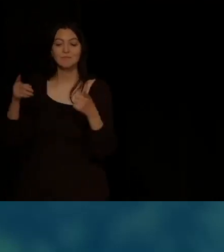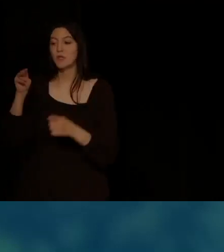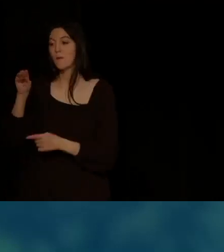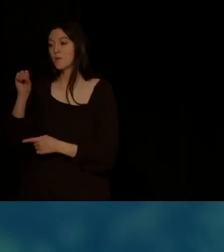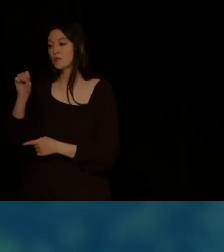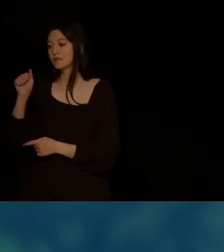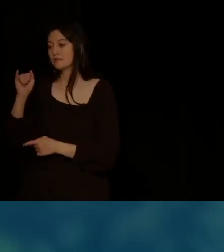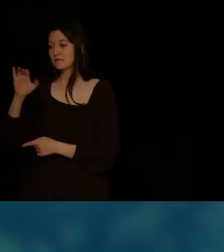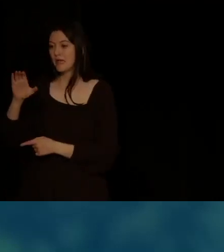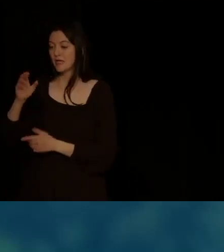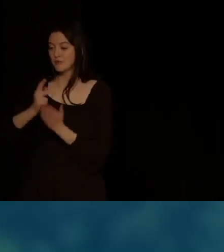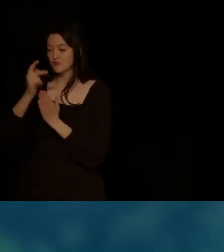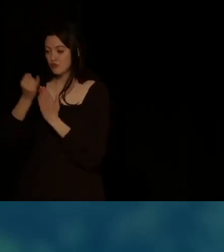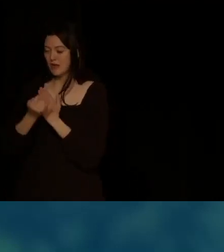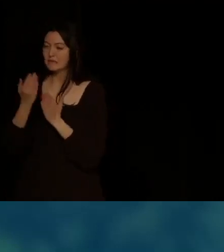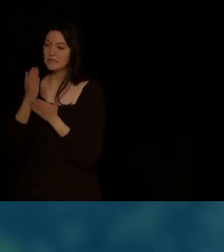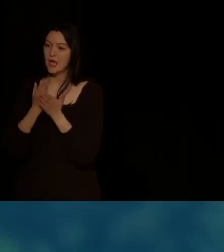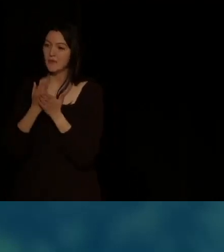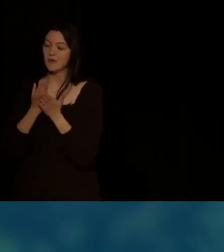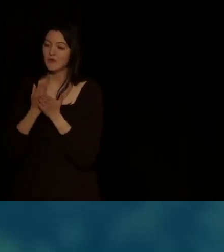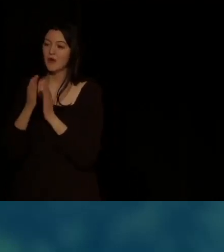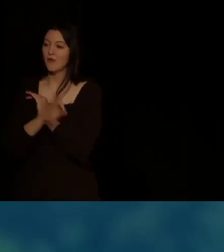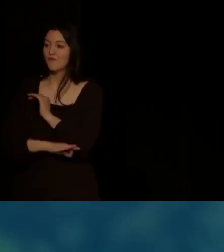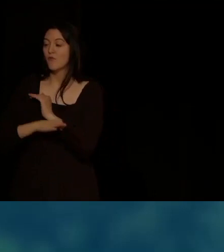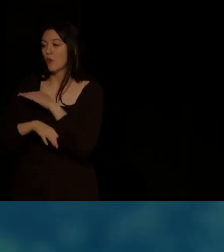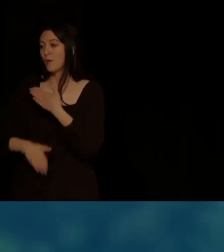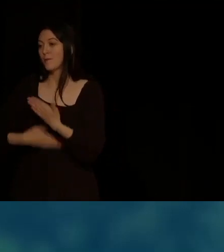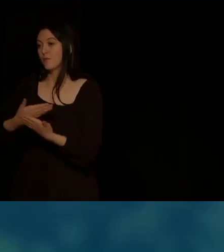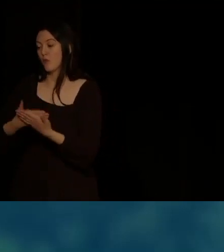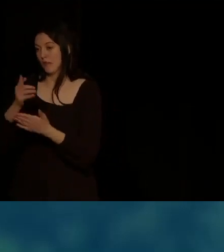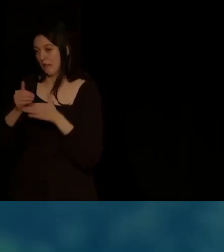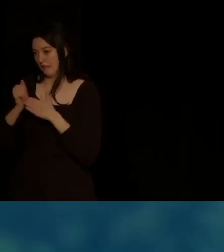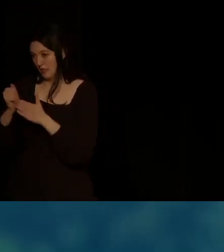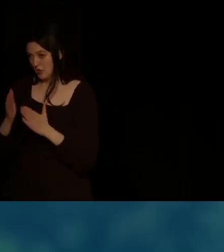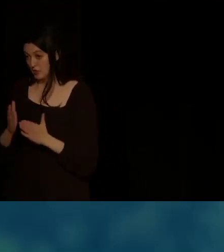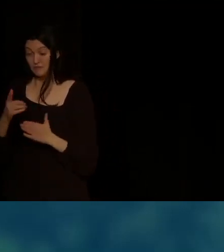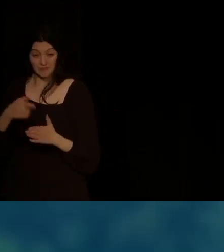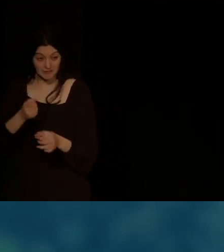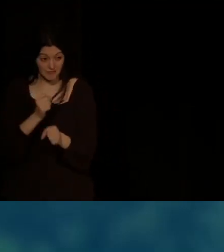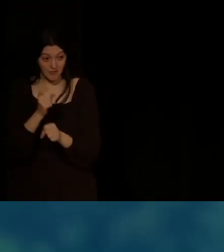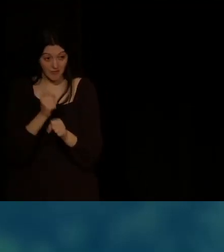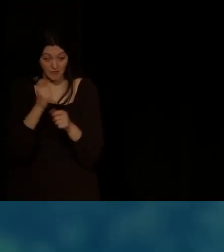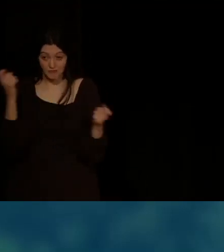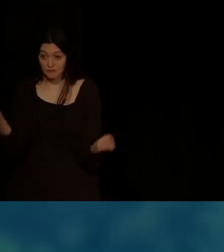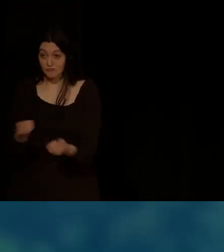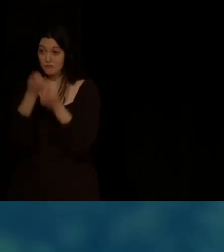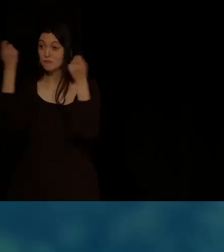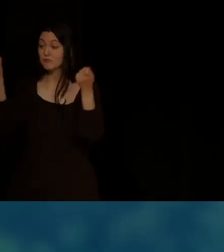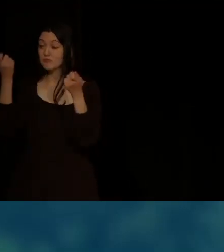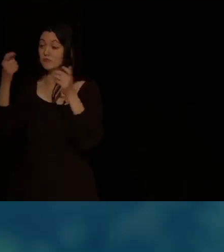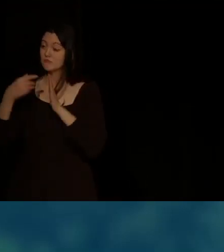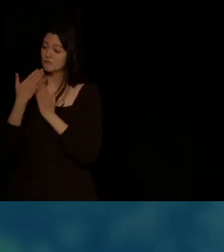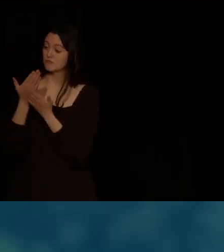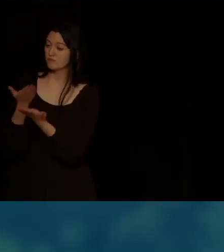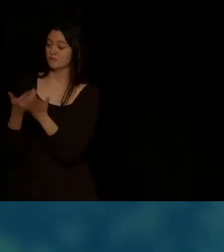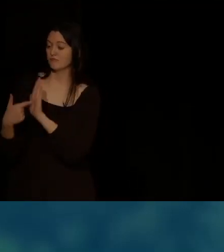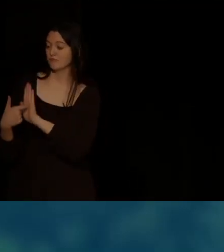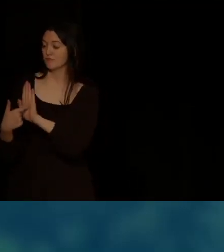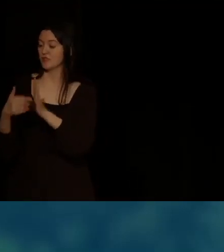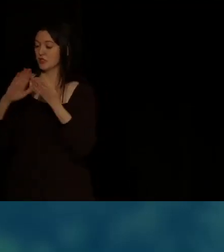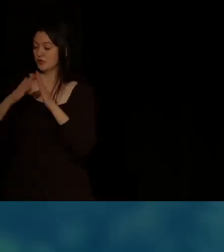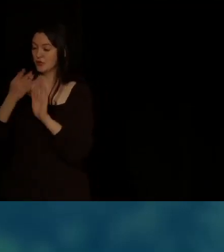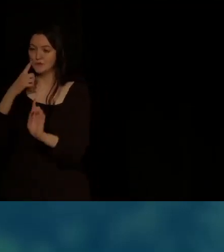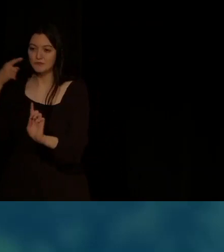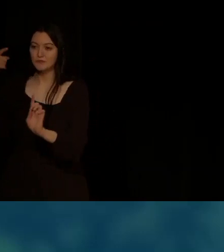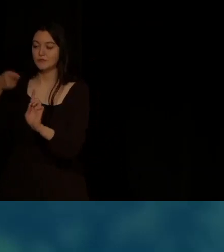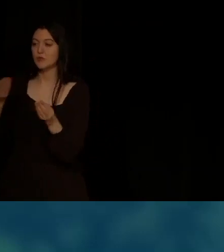Project and some of our foreign board leaders. This is an annual campaign to celebrate and showcase communities striving to